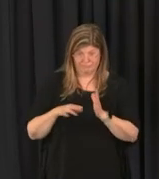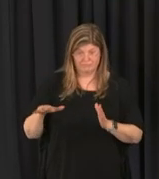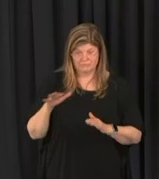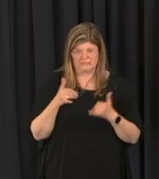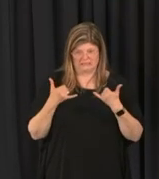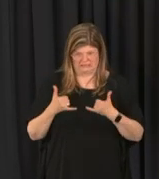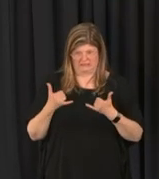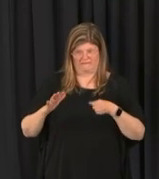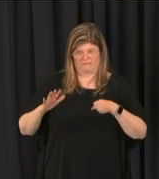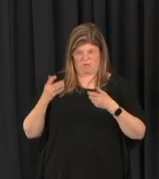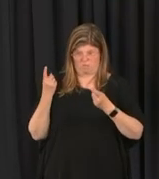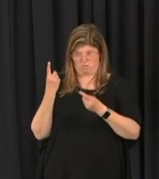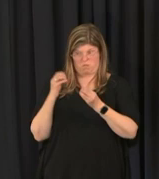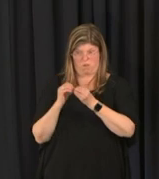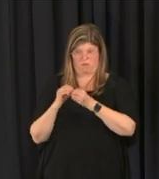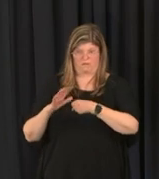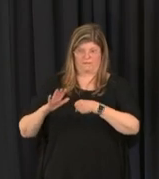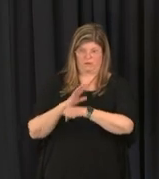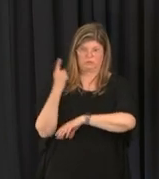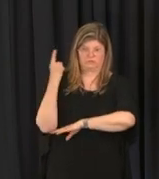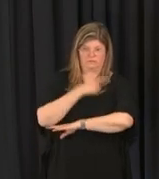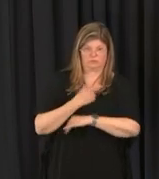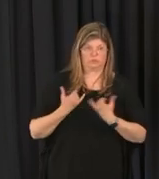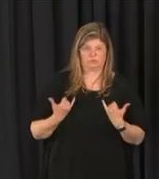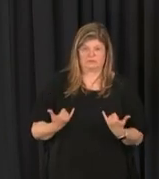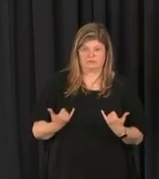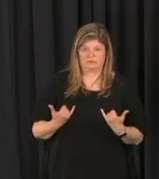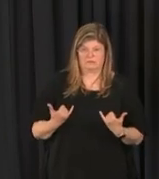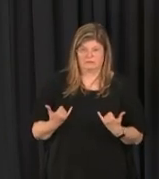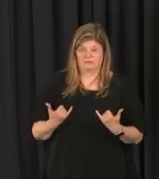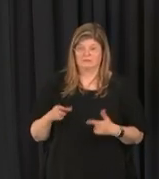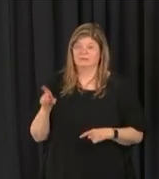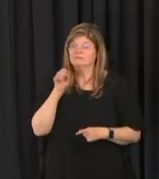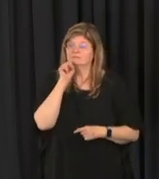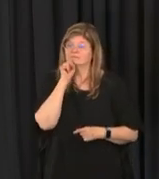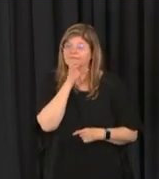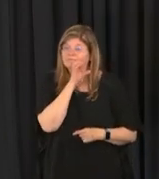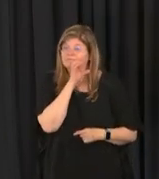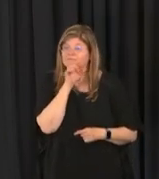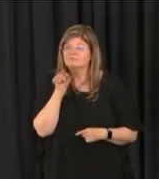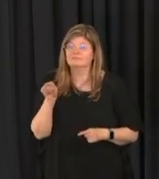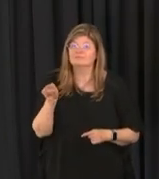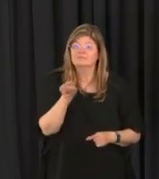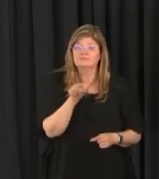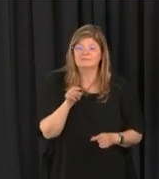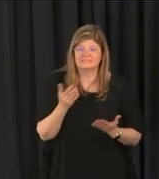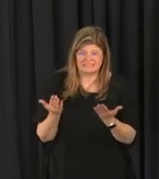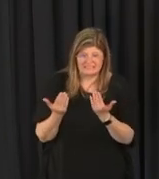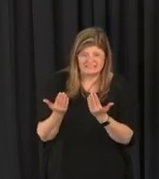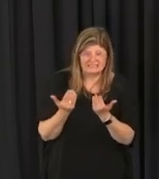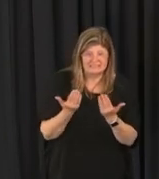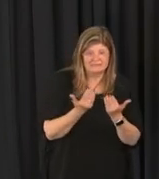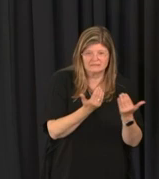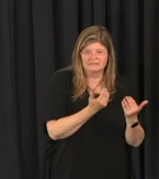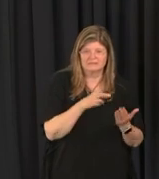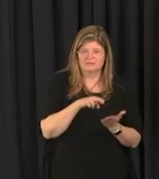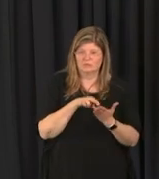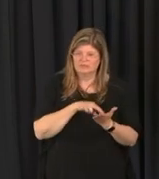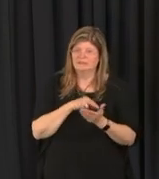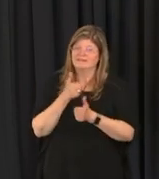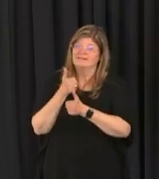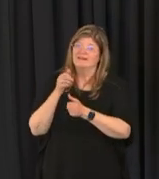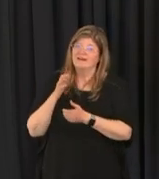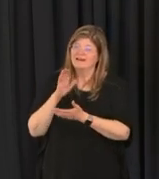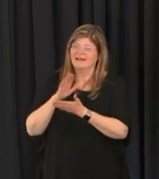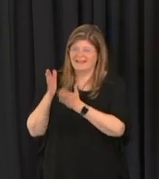the full day today for people to register, and our senior vaccine buddies will be out in the community today. And we're also asking